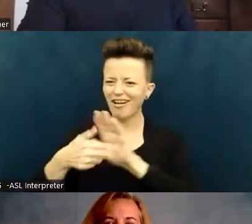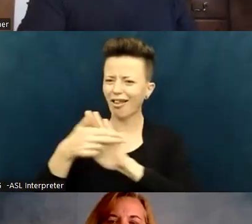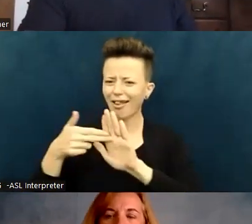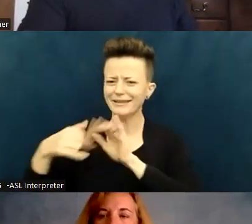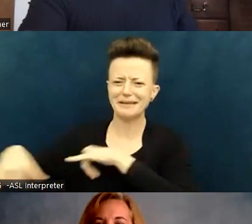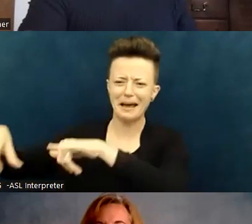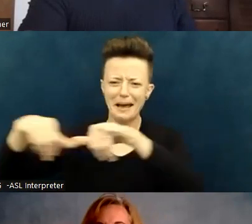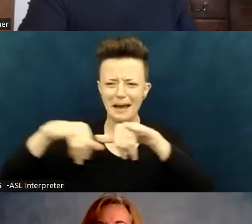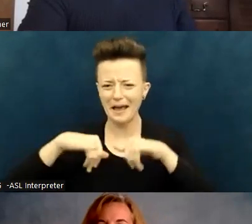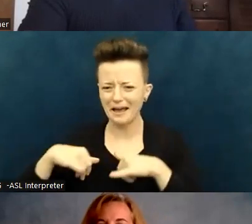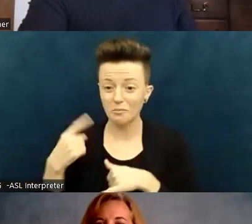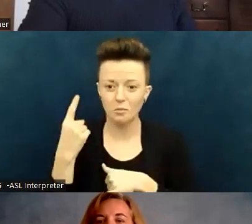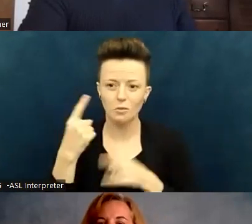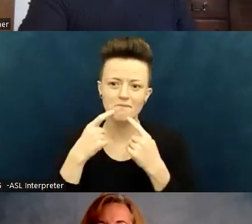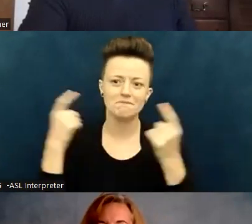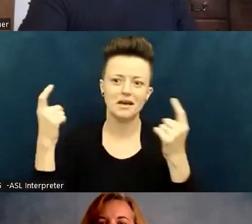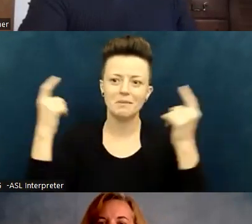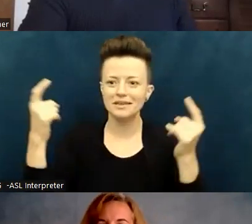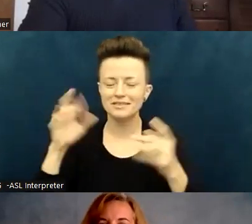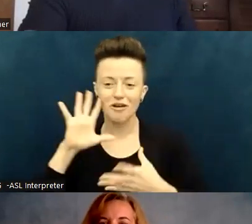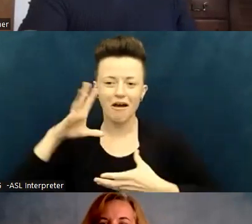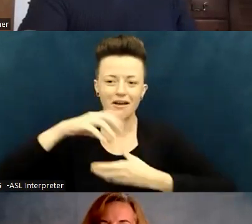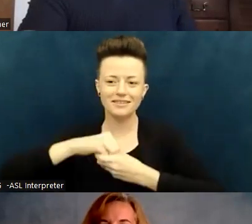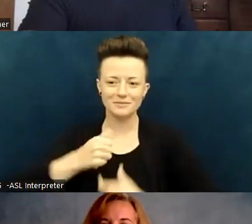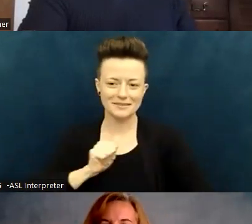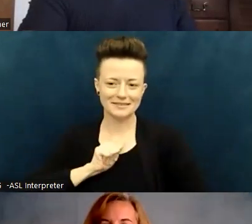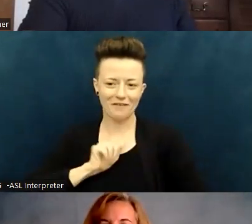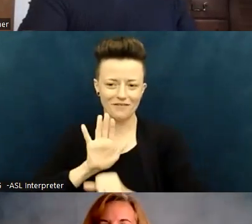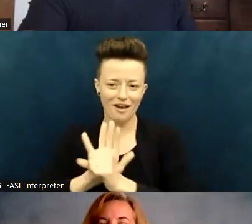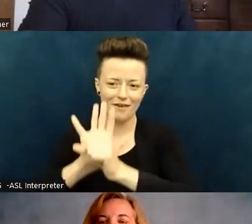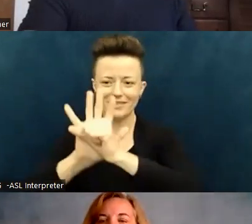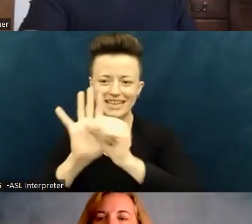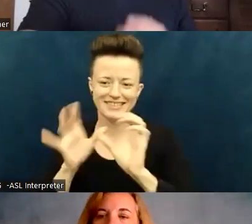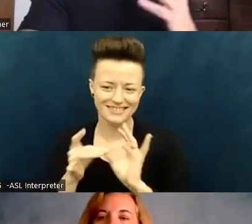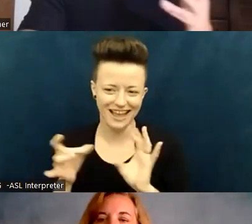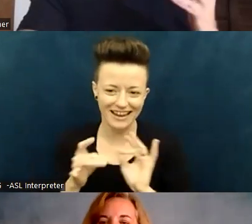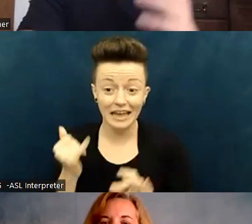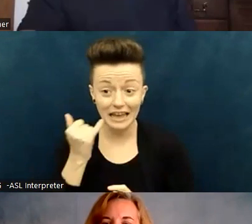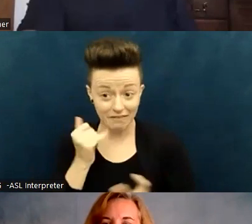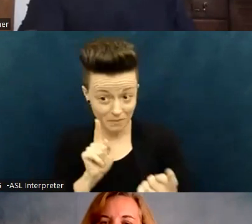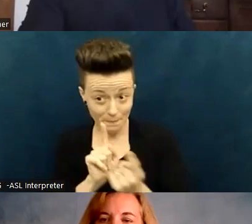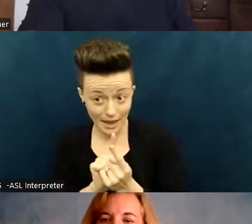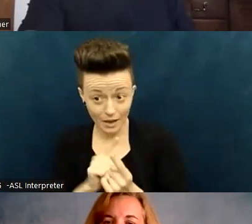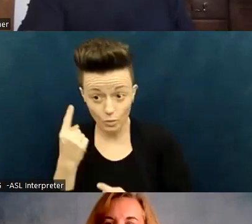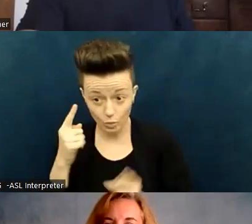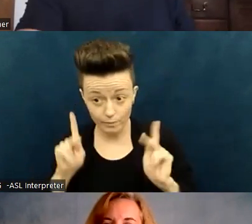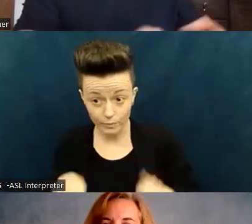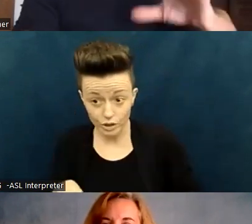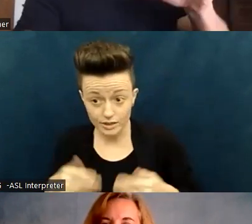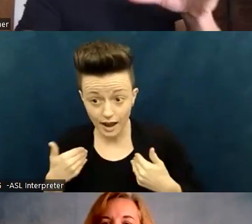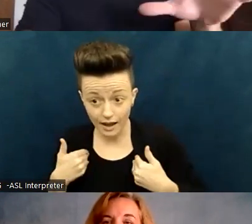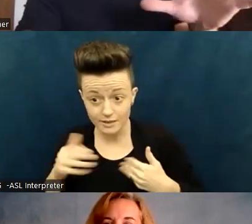famous autism self-advocate has said, if you've met one person with autism, you've met one person with autism.